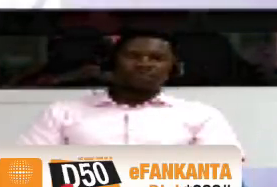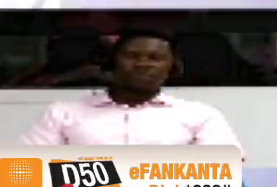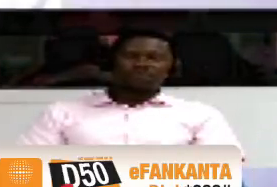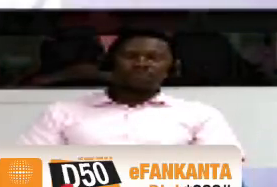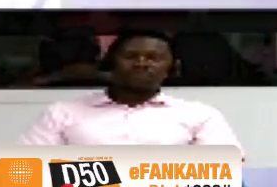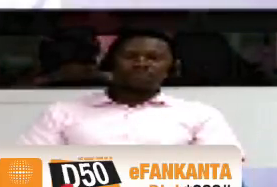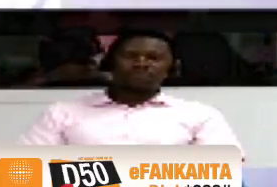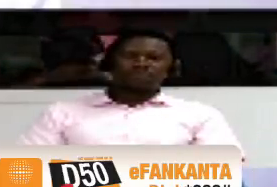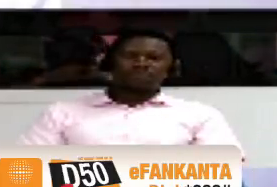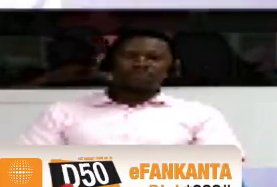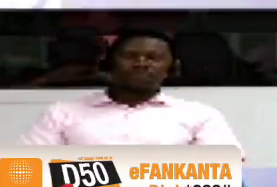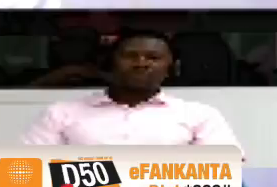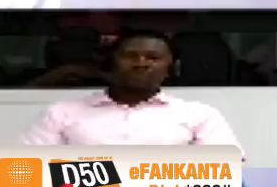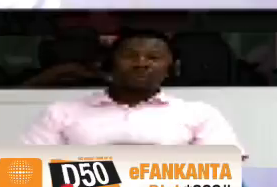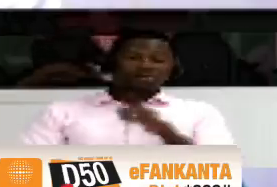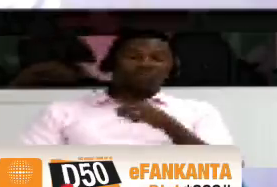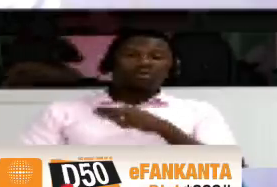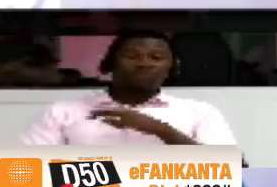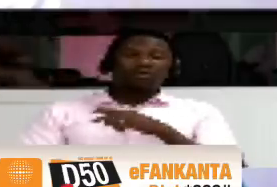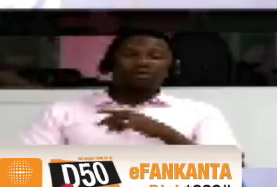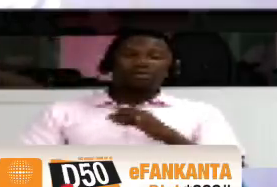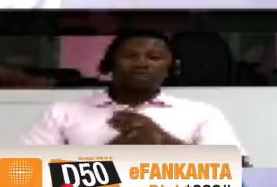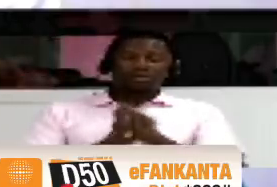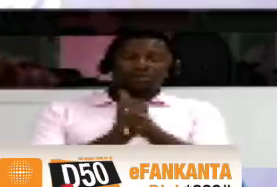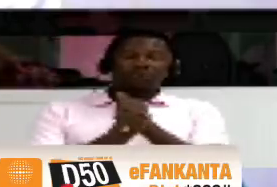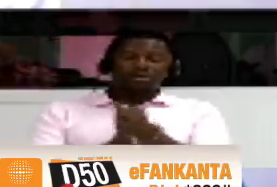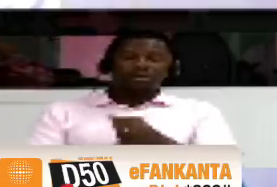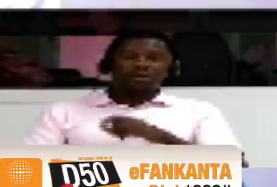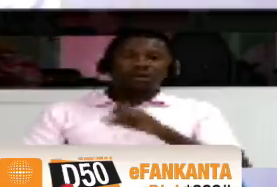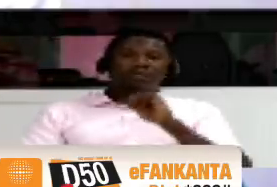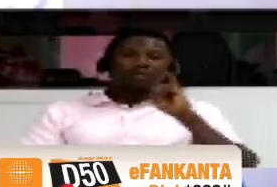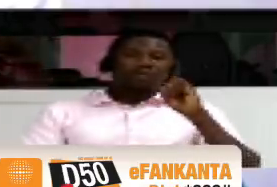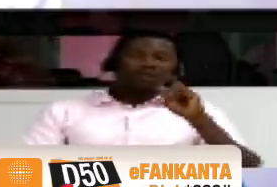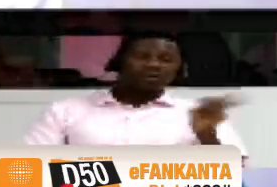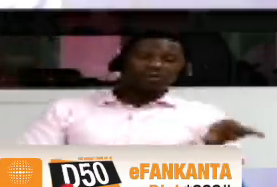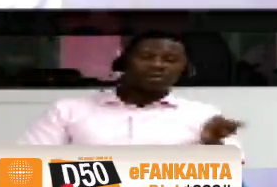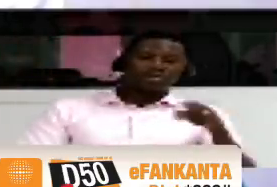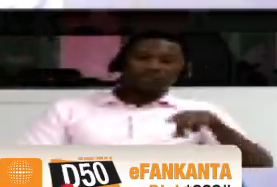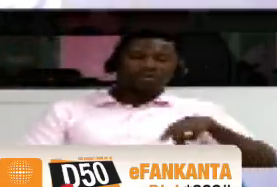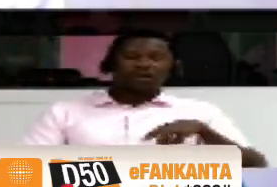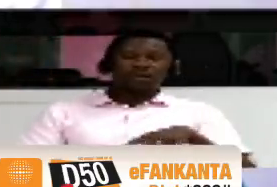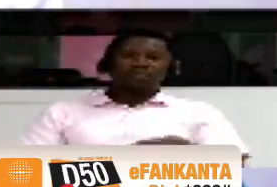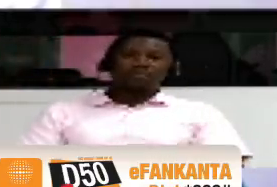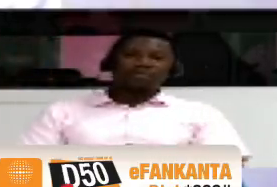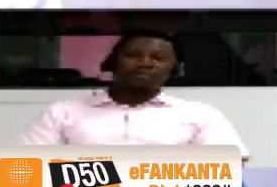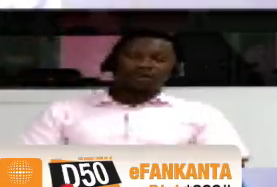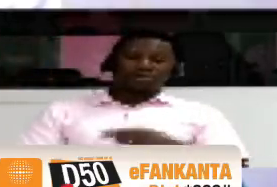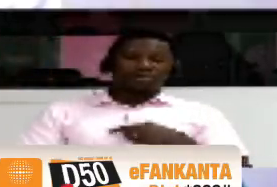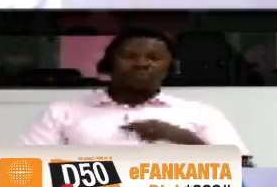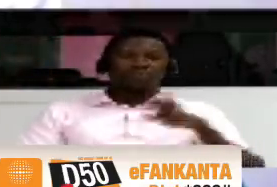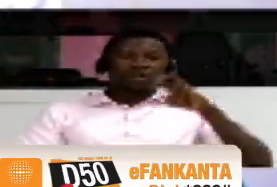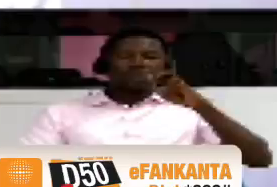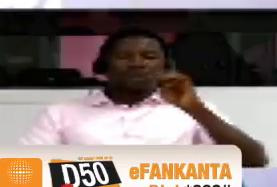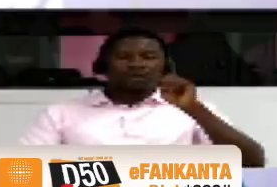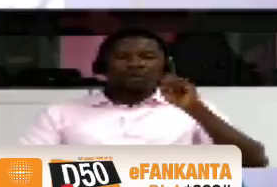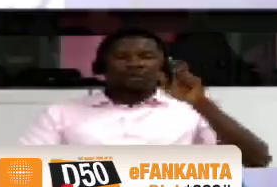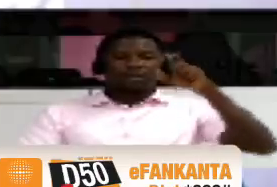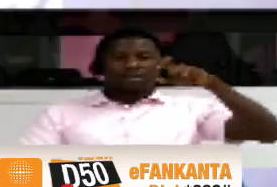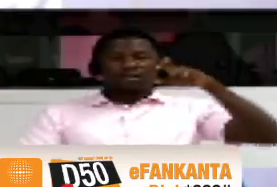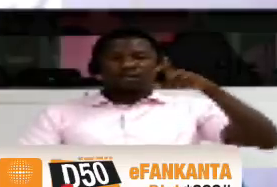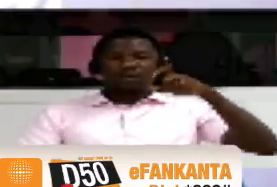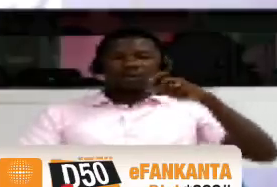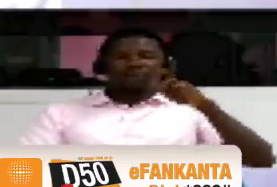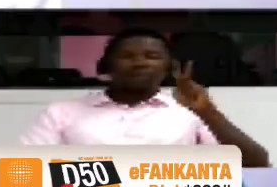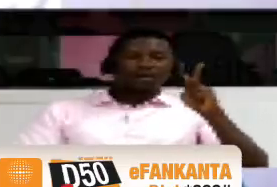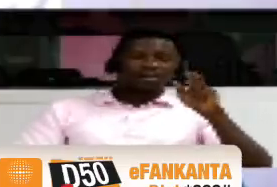He was the deputy IGP. Okay. It was Rex King who was the IGP. So it was Rex King who was present, exactly. As well as Interior